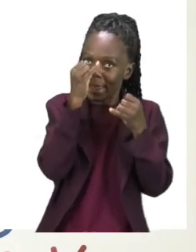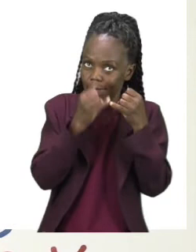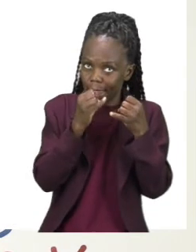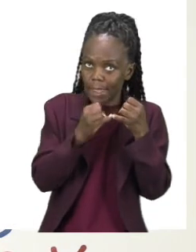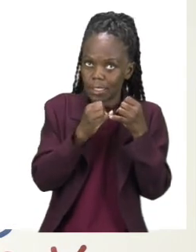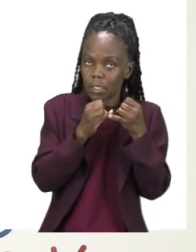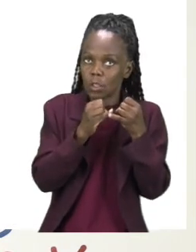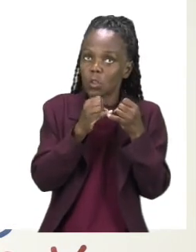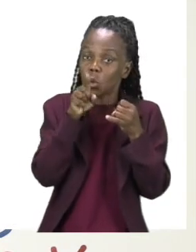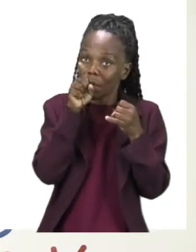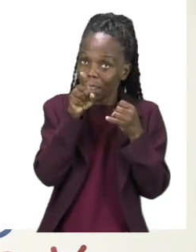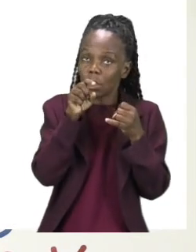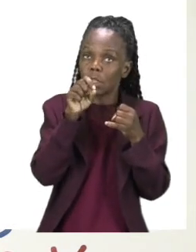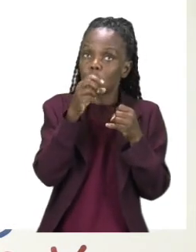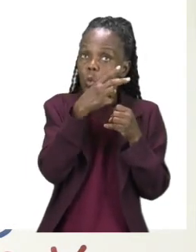the number